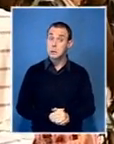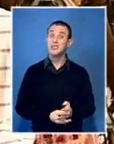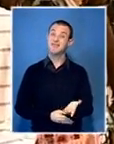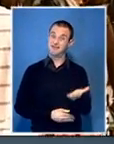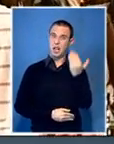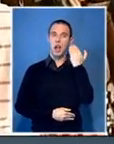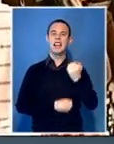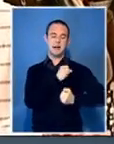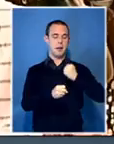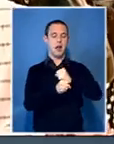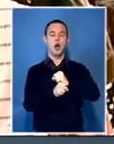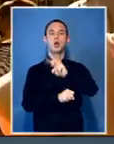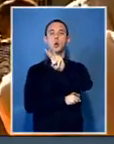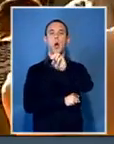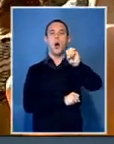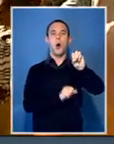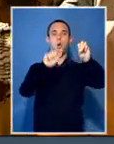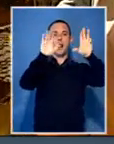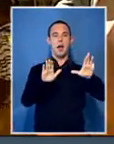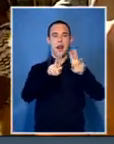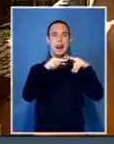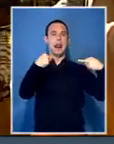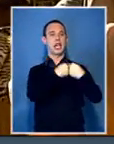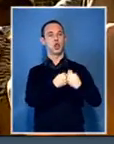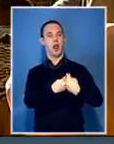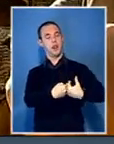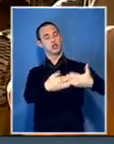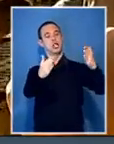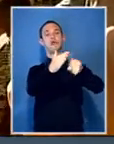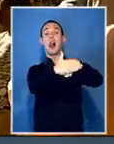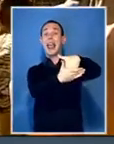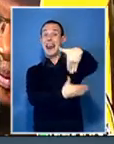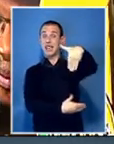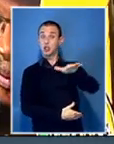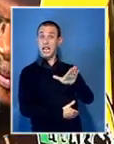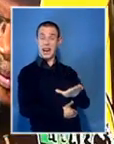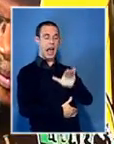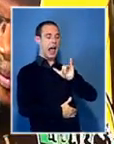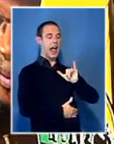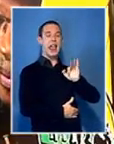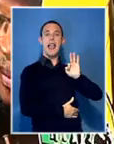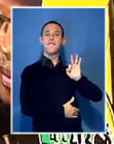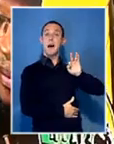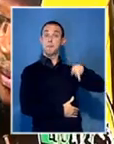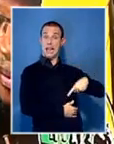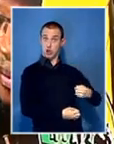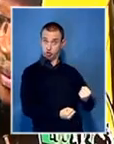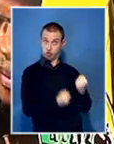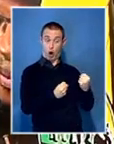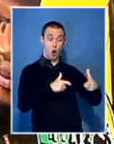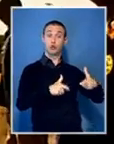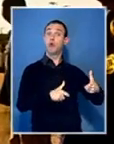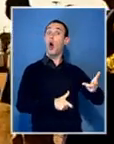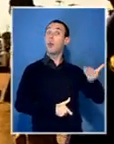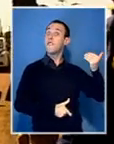in 2009, during the national general elections, when the then reigning party, the IFP, was still very much in